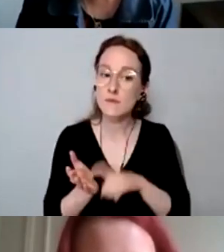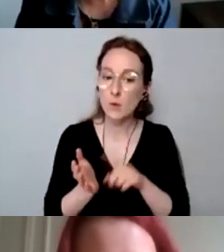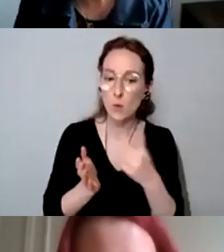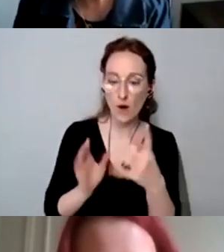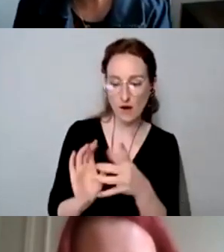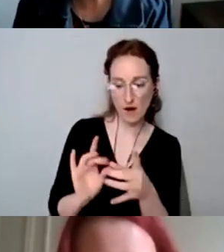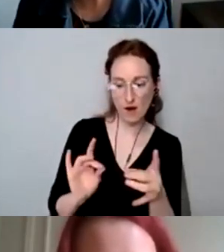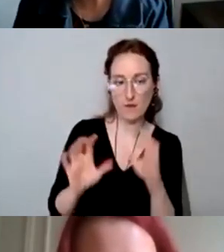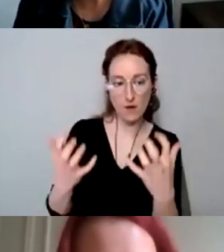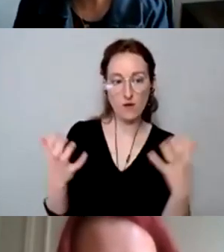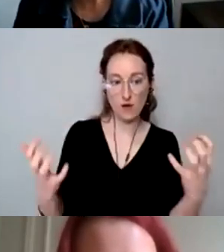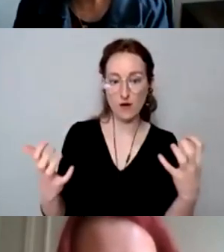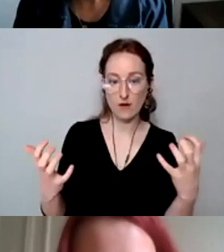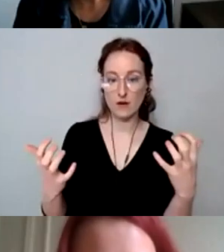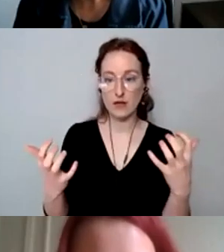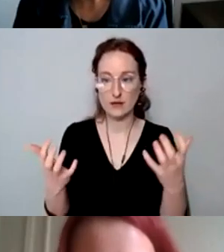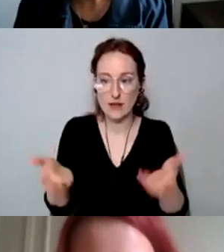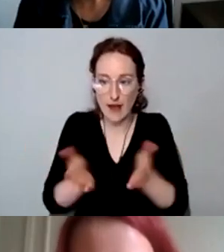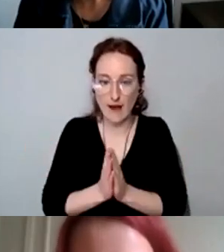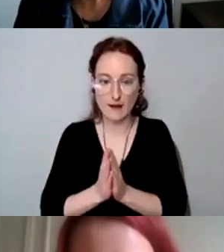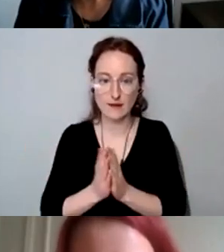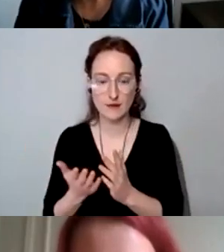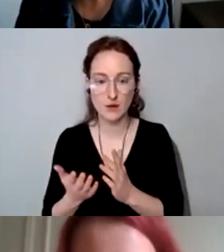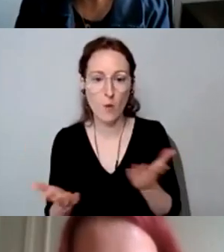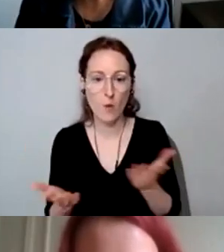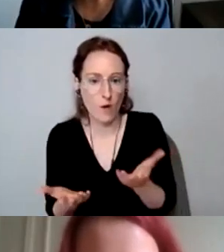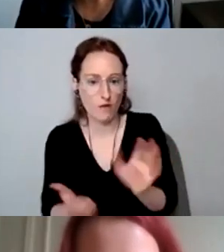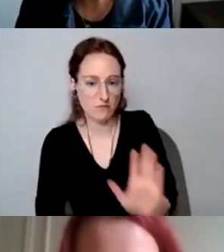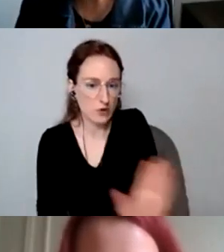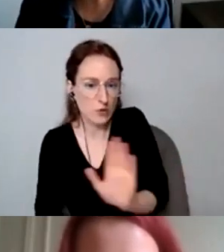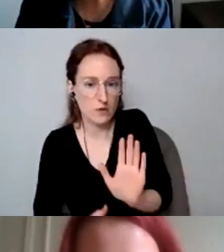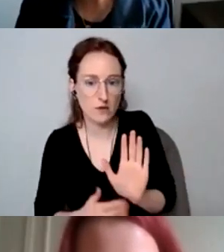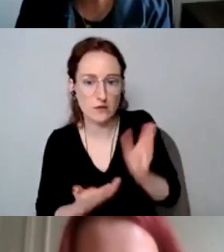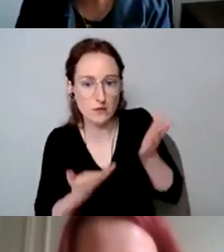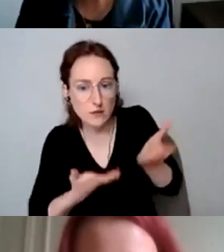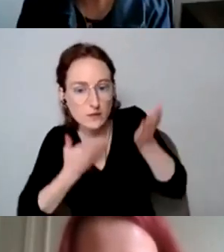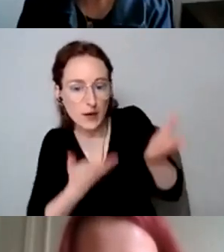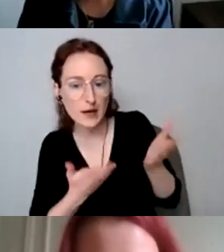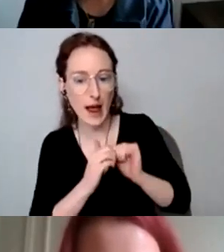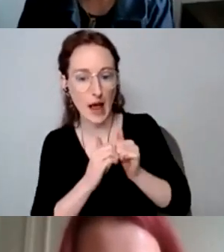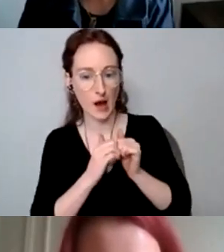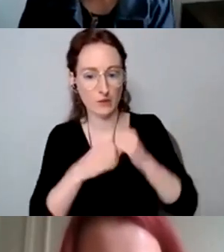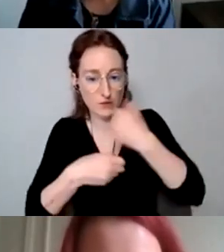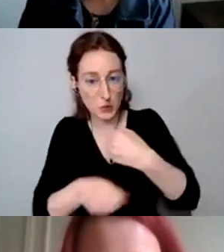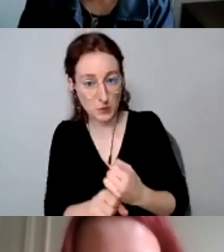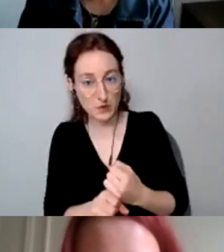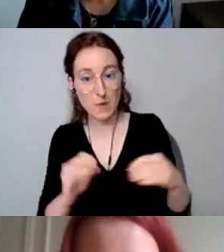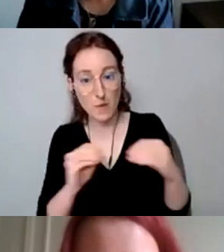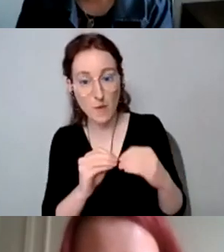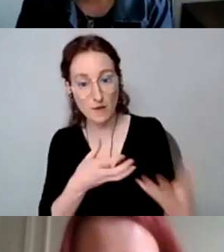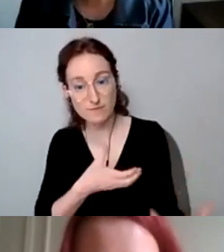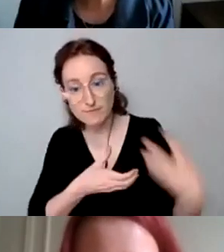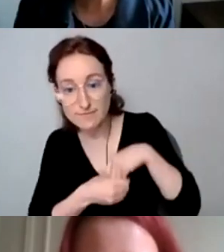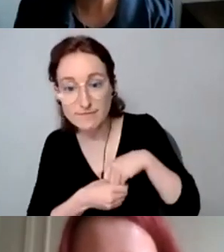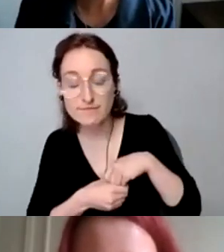panelists' recommendations are for helping create a more inclusive society. I would say